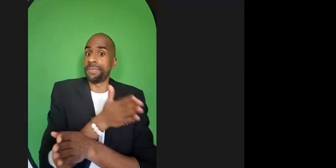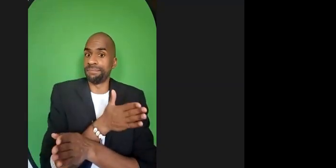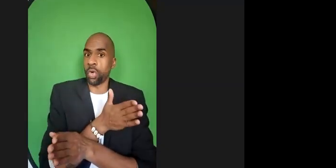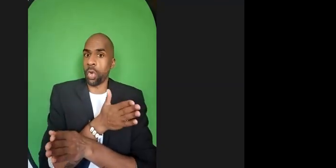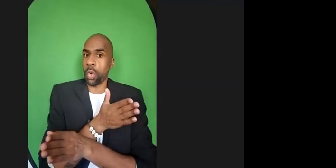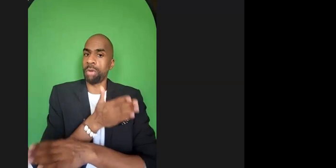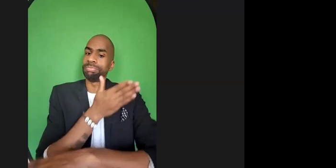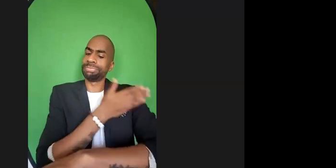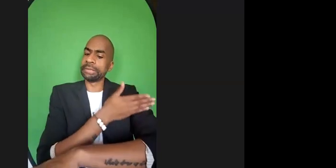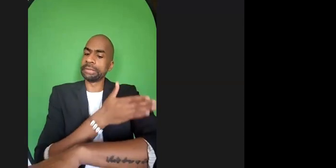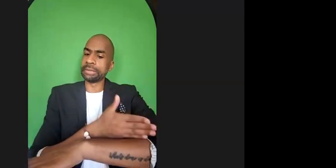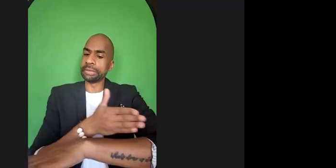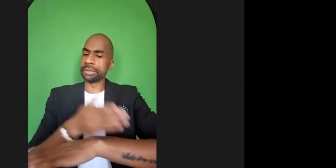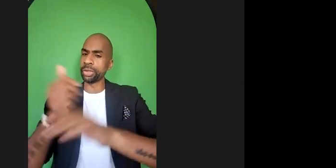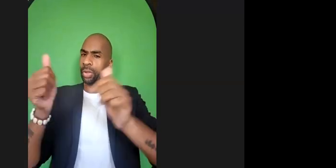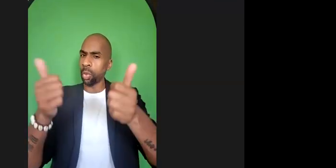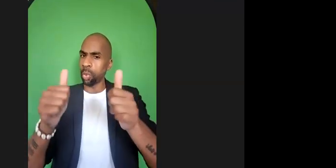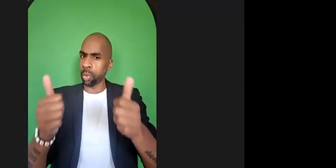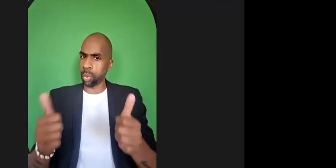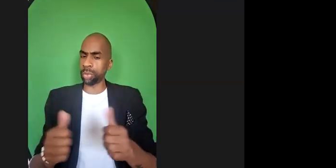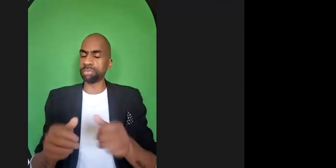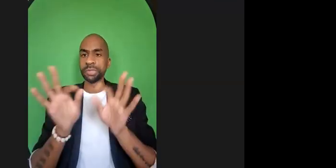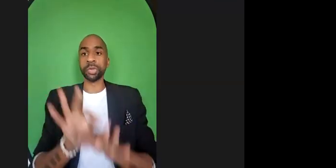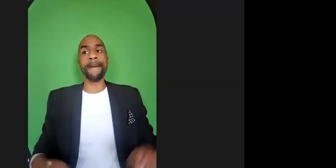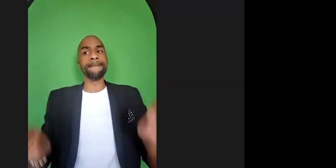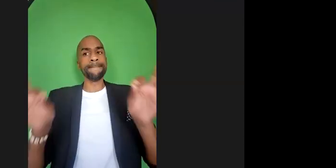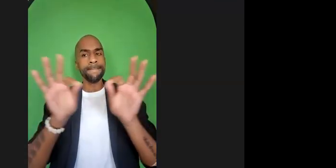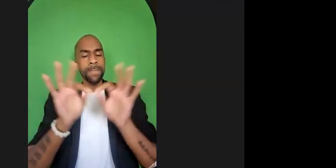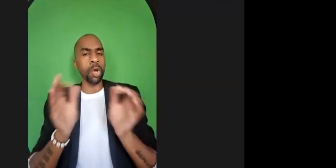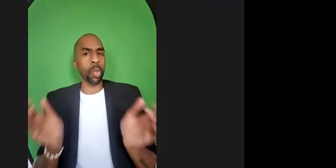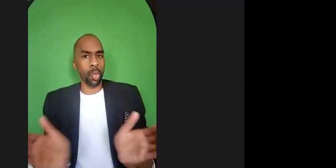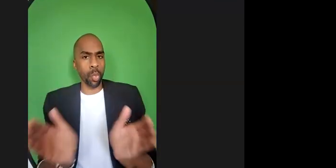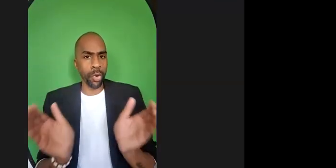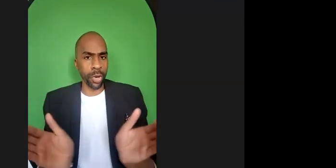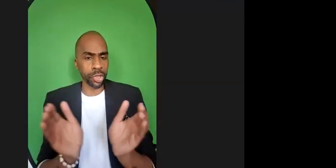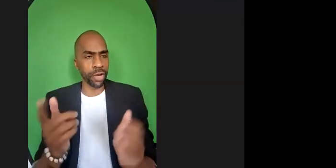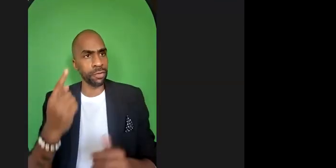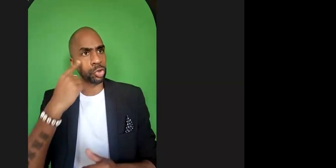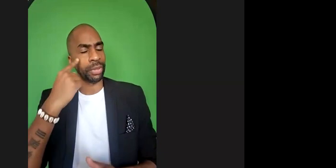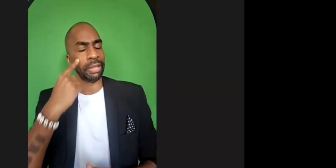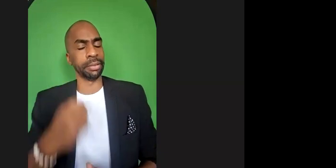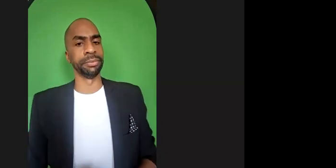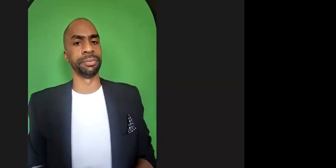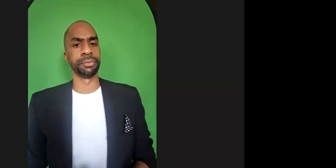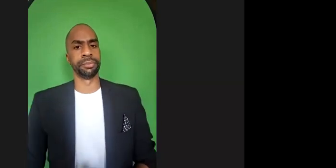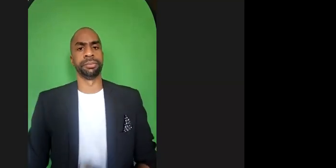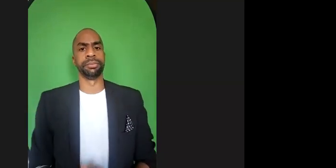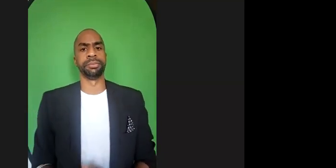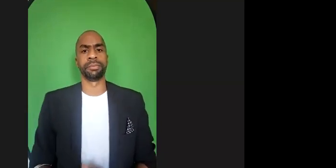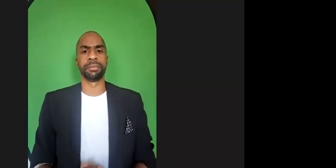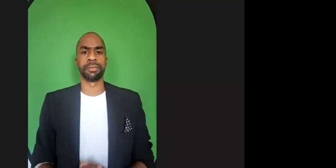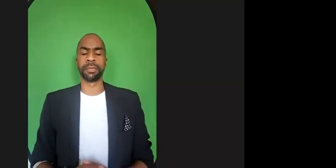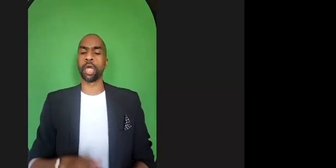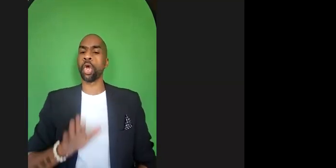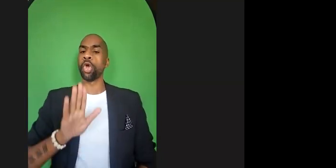cases. So one of the really important things that we try to encourage people to think about early is who would their surrogate